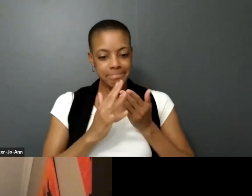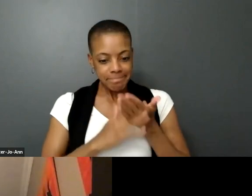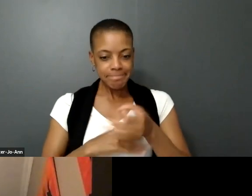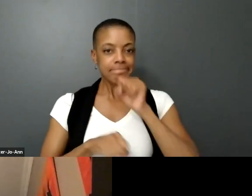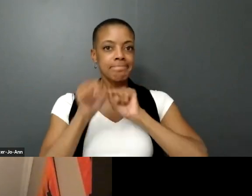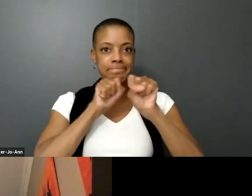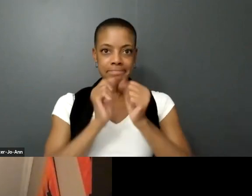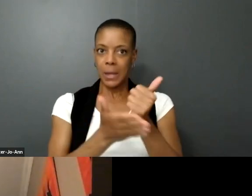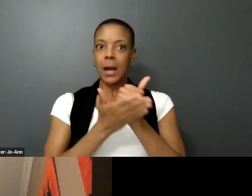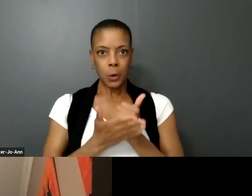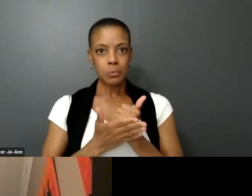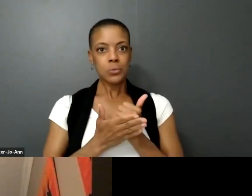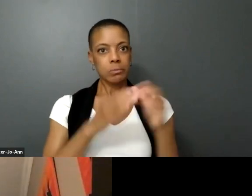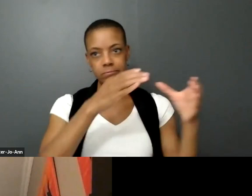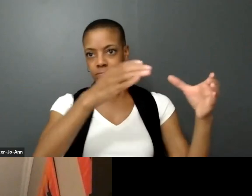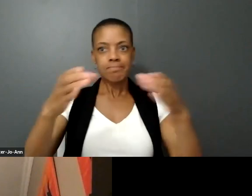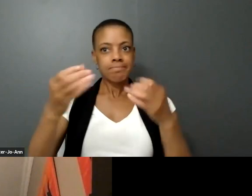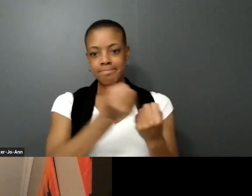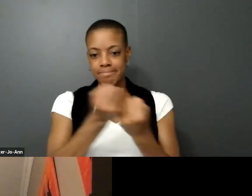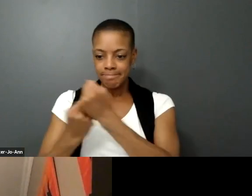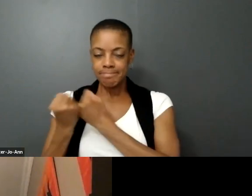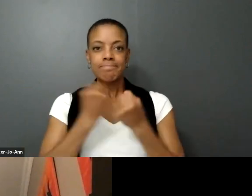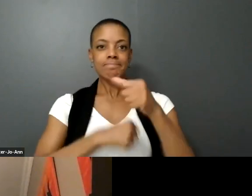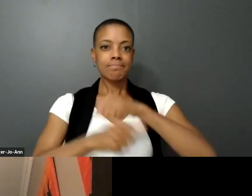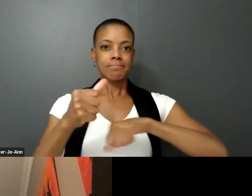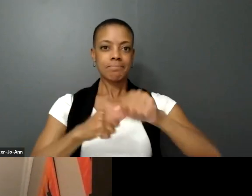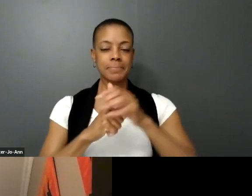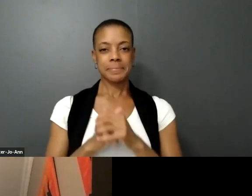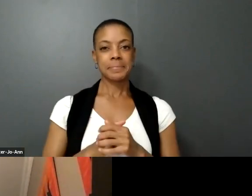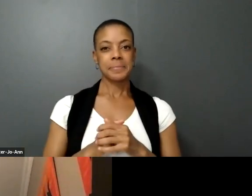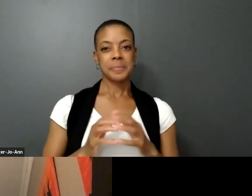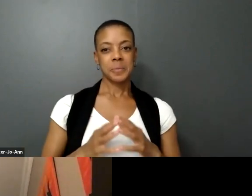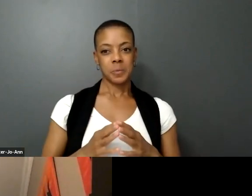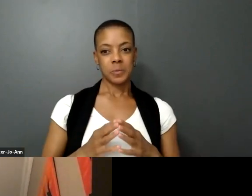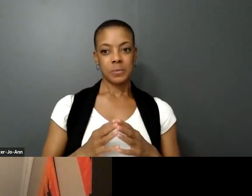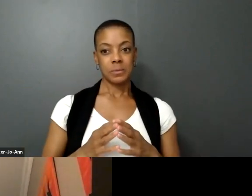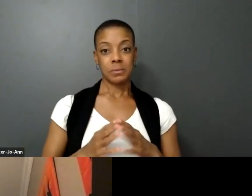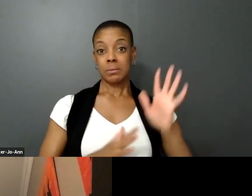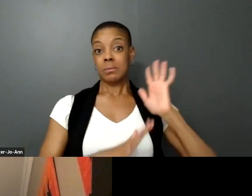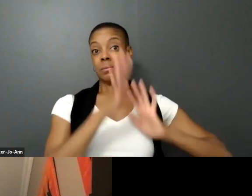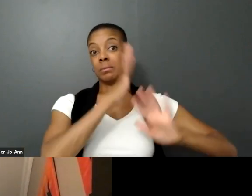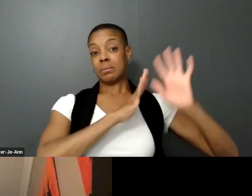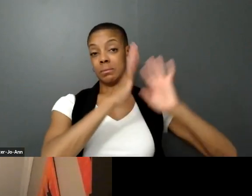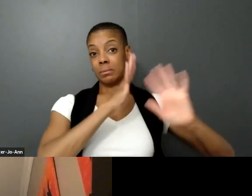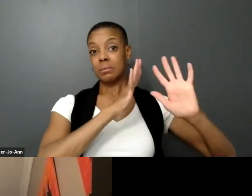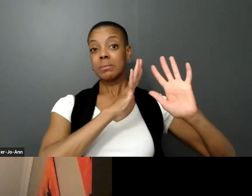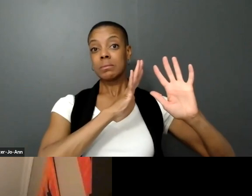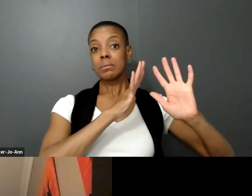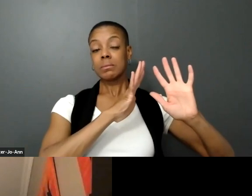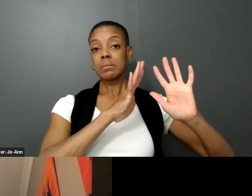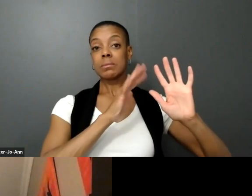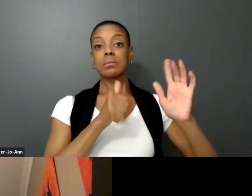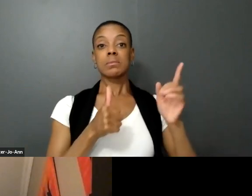So on that point, Alderville First Nation, our ancestors at the Bay of Quinte were some of the